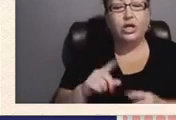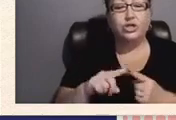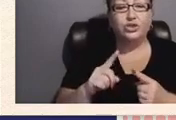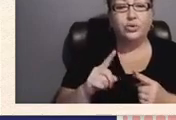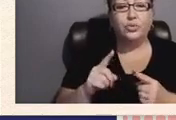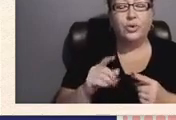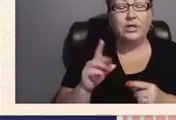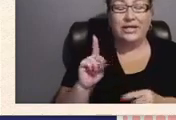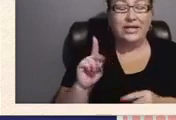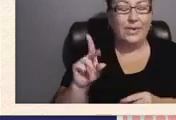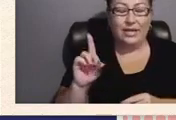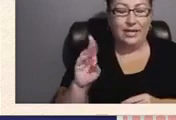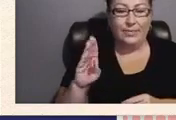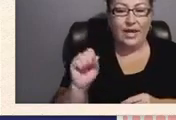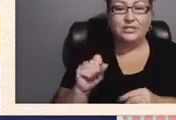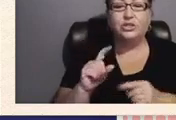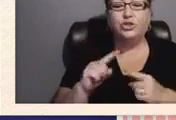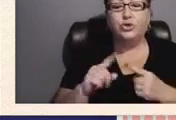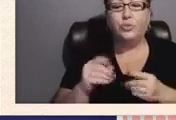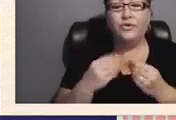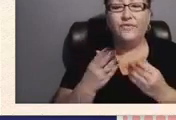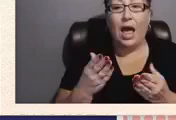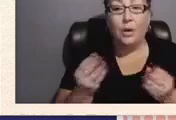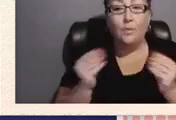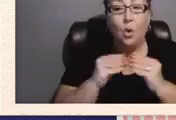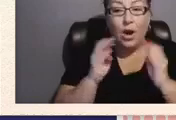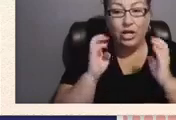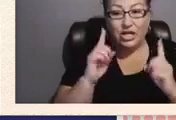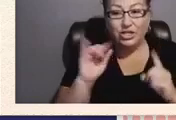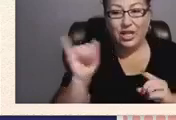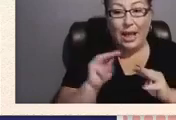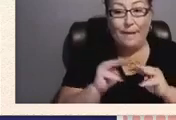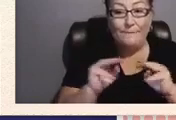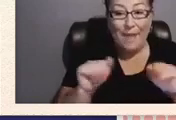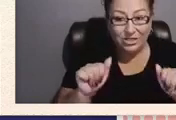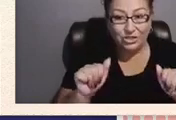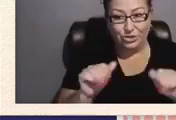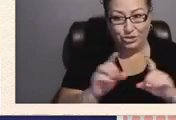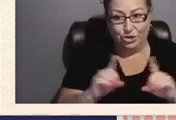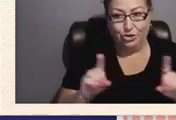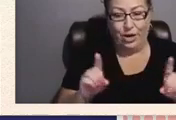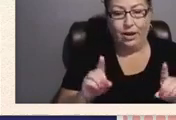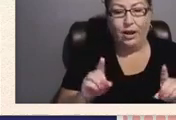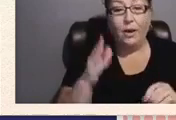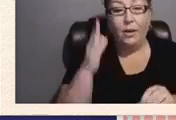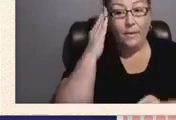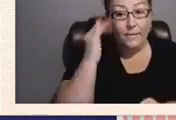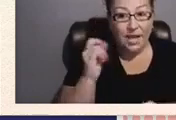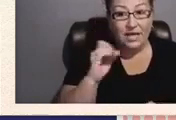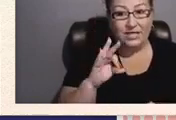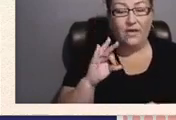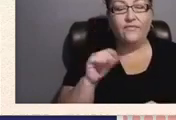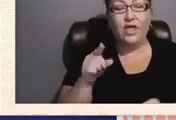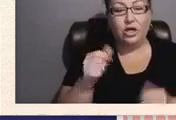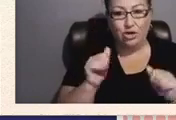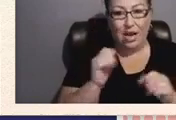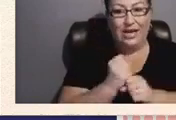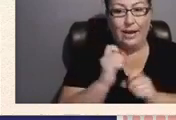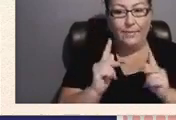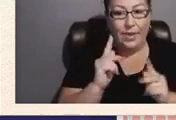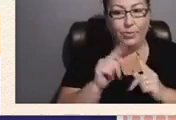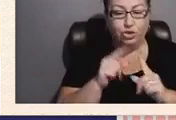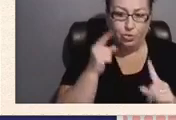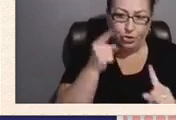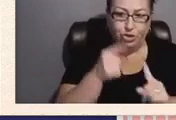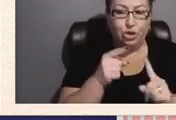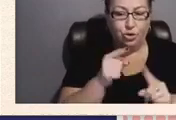for further education, like more on the master's degree level, because of they're trying to get people to pursue careers in advanced